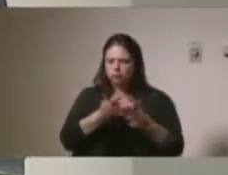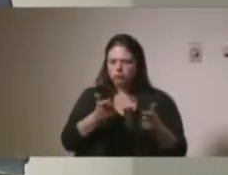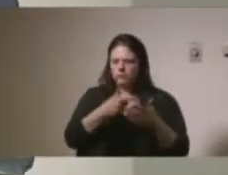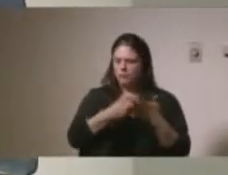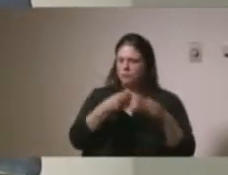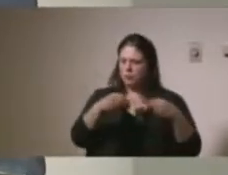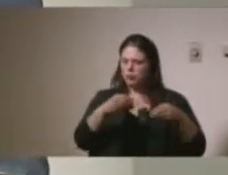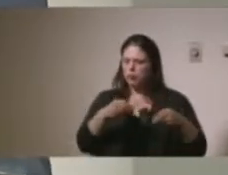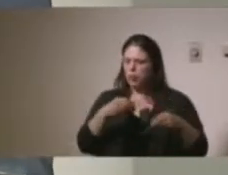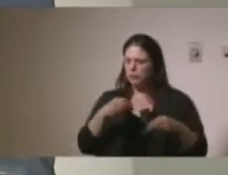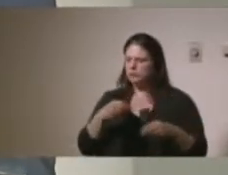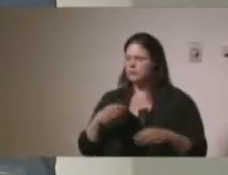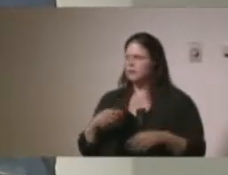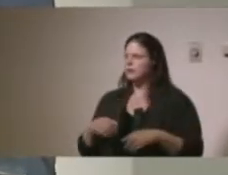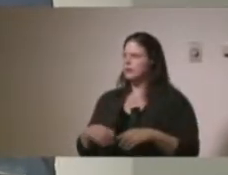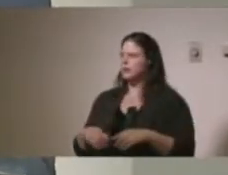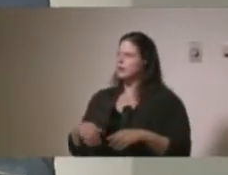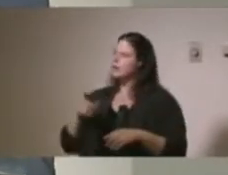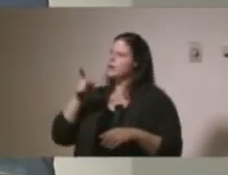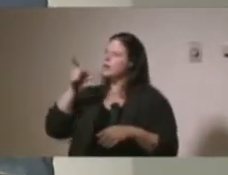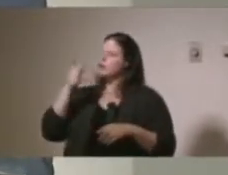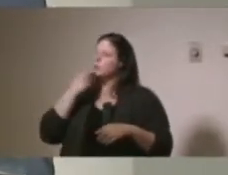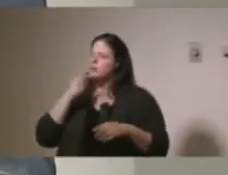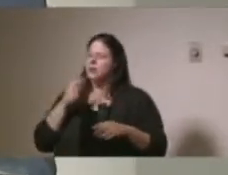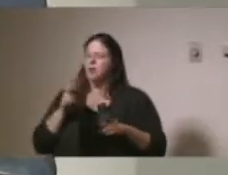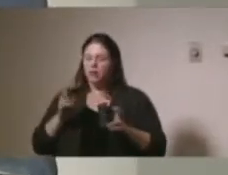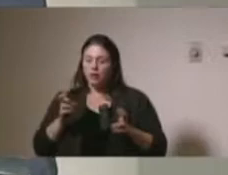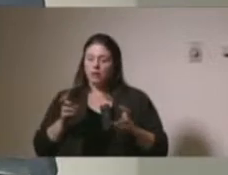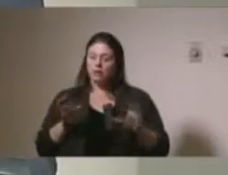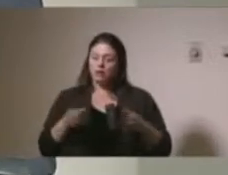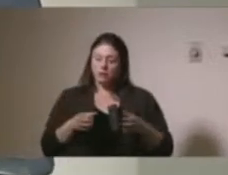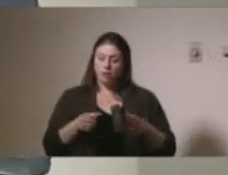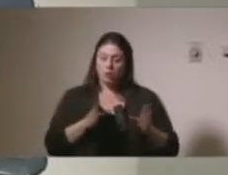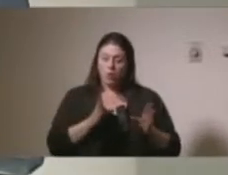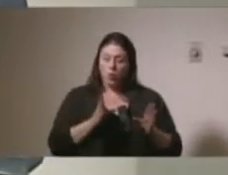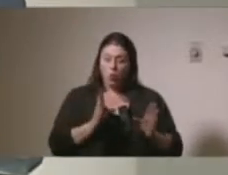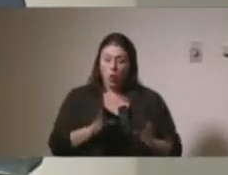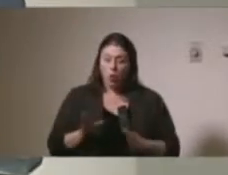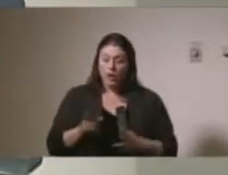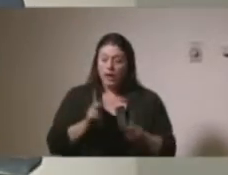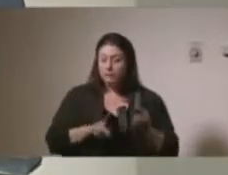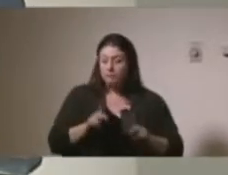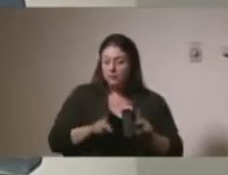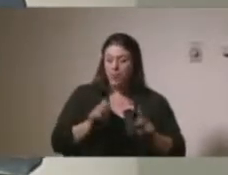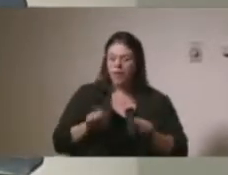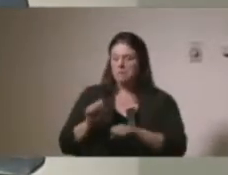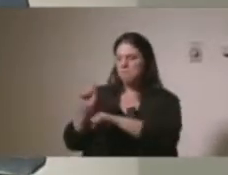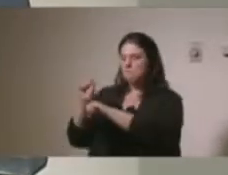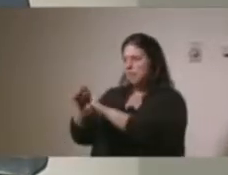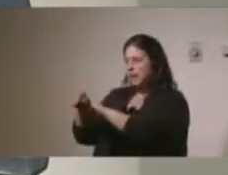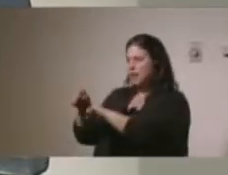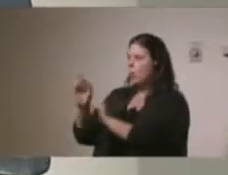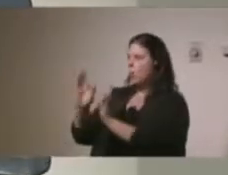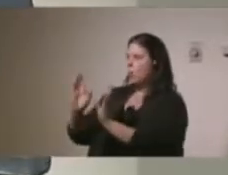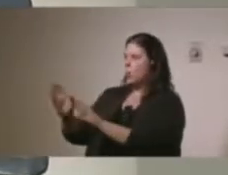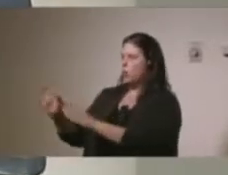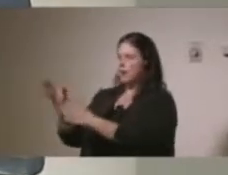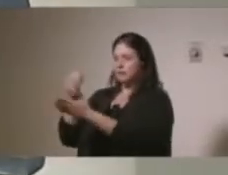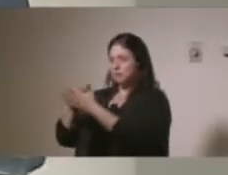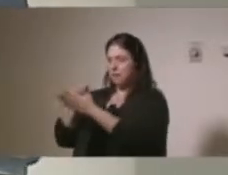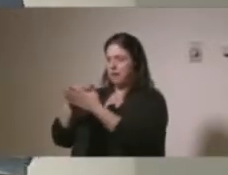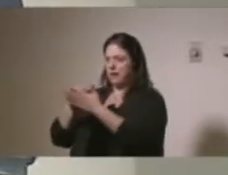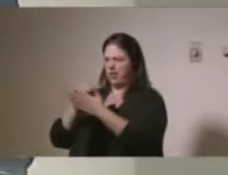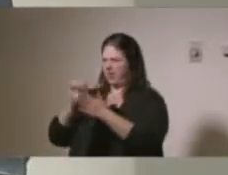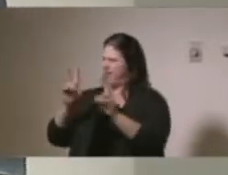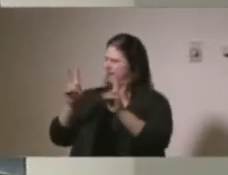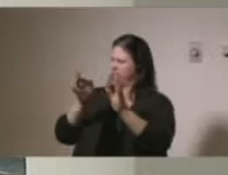think when you said organized people can beat organized money, I think that's something we have to keep with us.